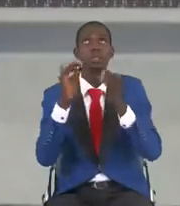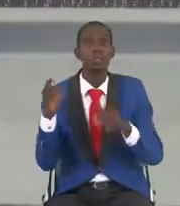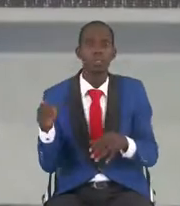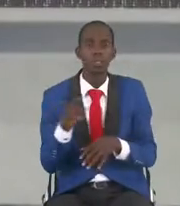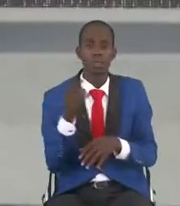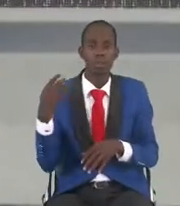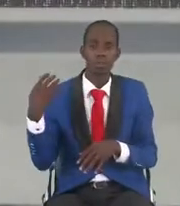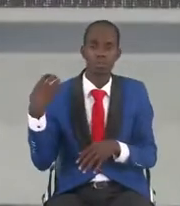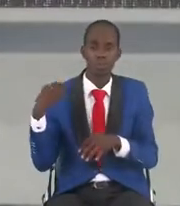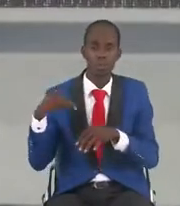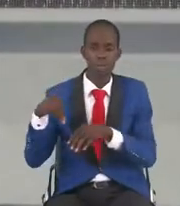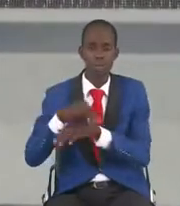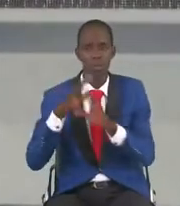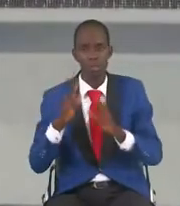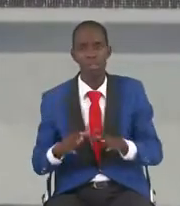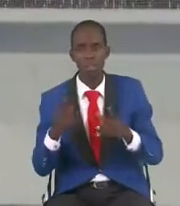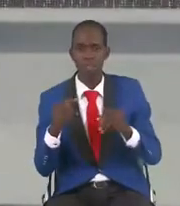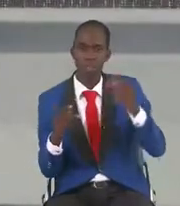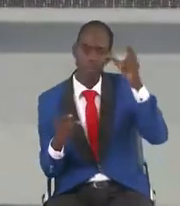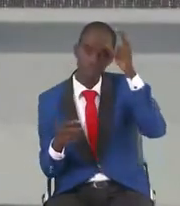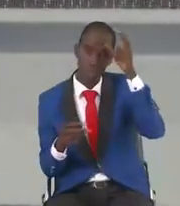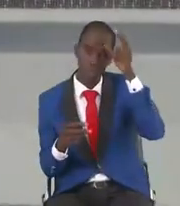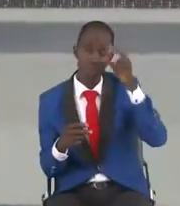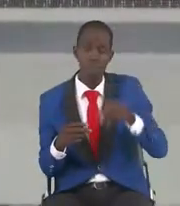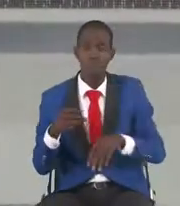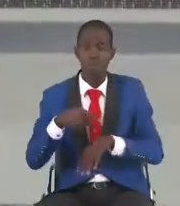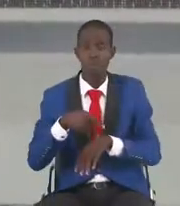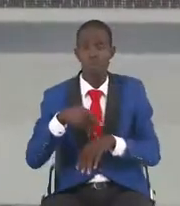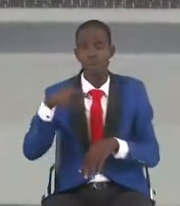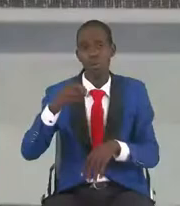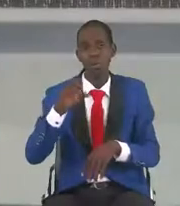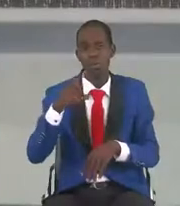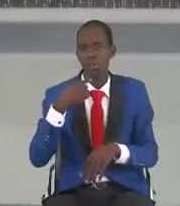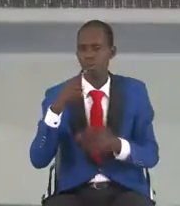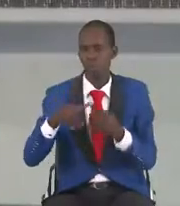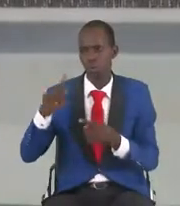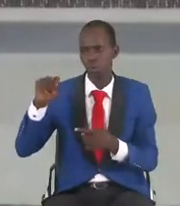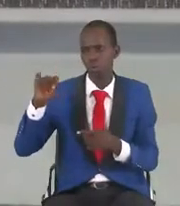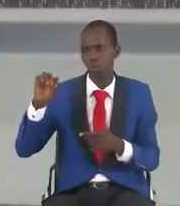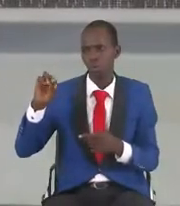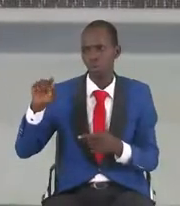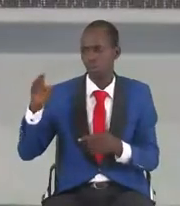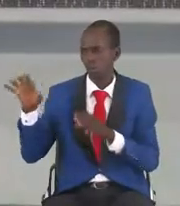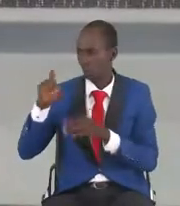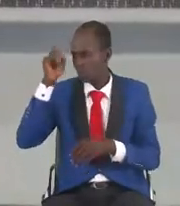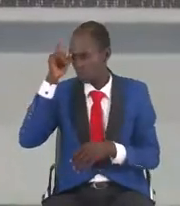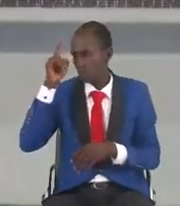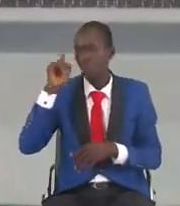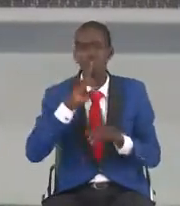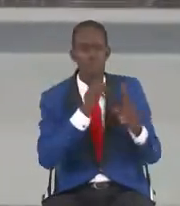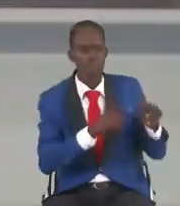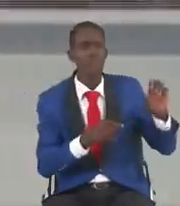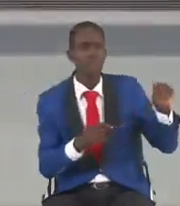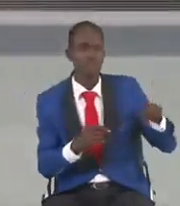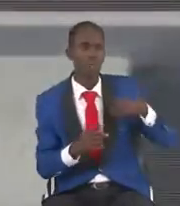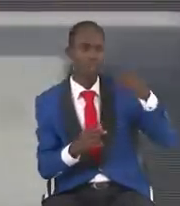the devil. Paul said, Timothy, do you understand? He said, yes, I understand. What do you learn